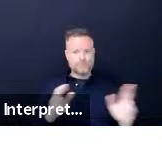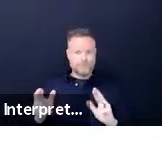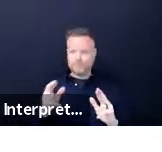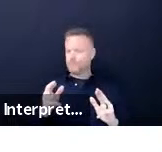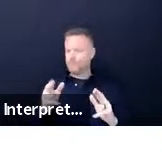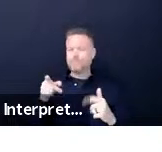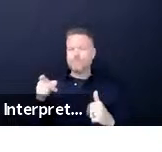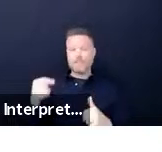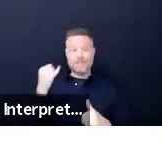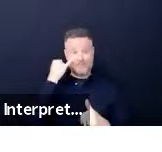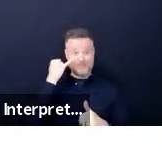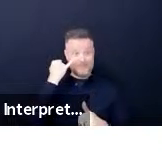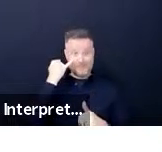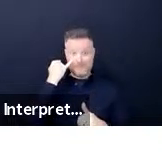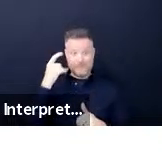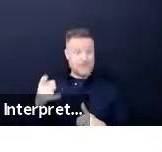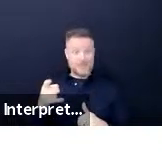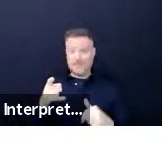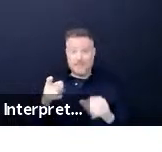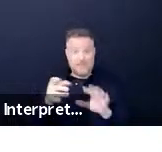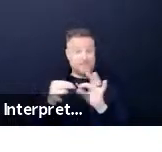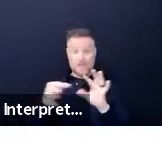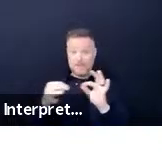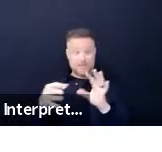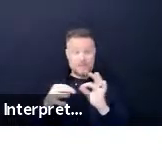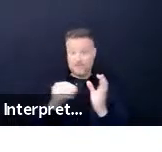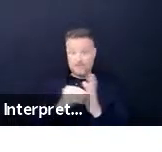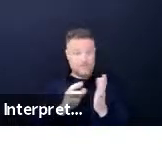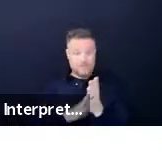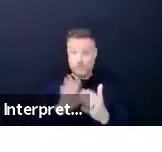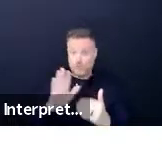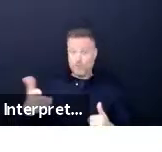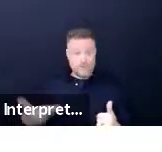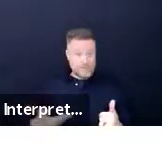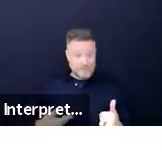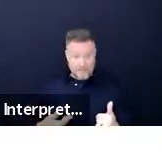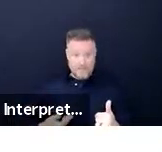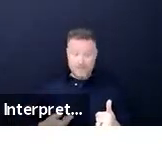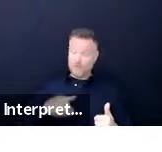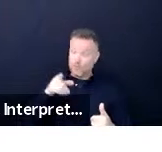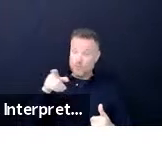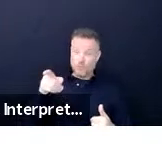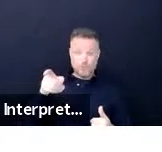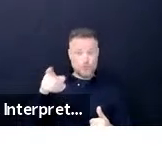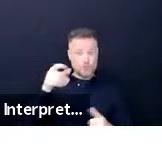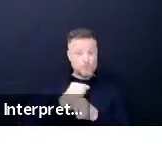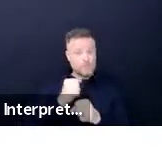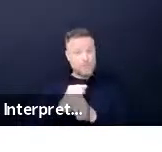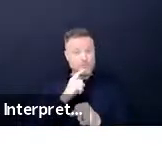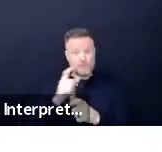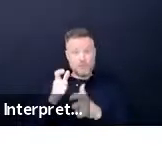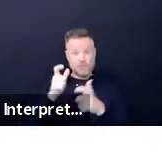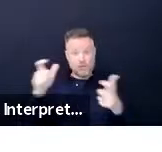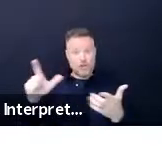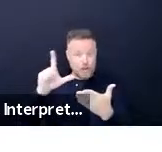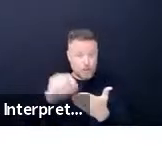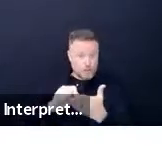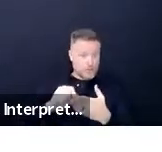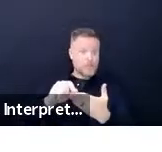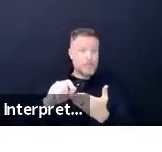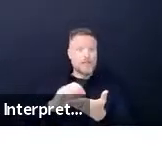have that message on your invitations, then you have to make sure that you have large print,